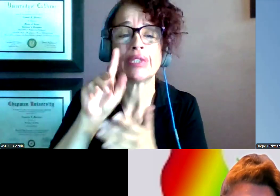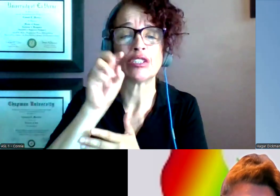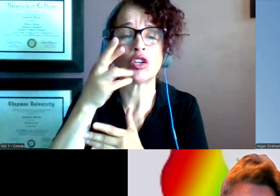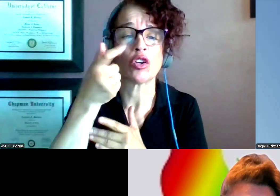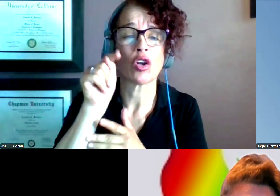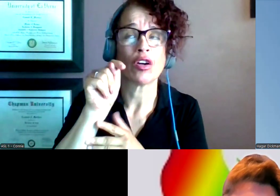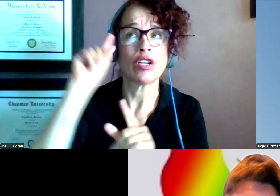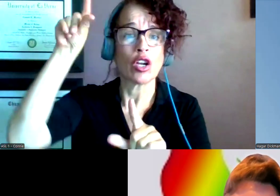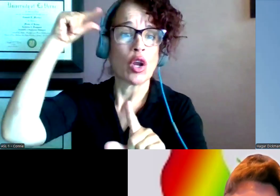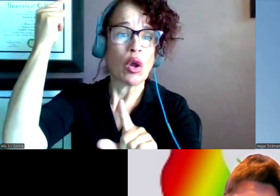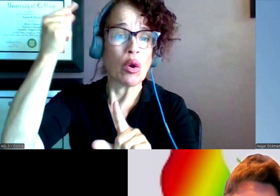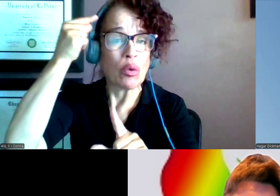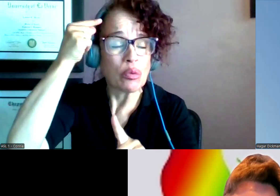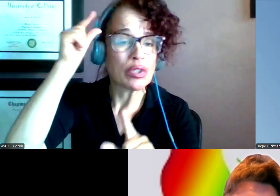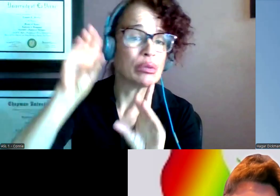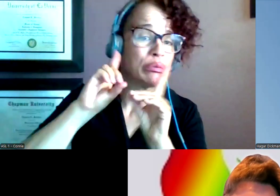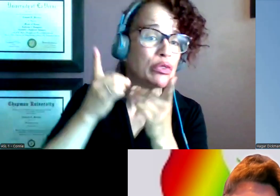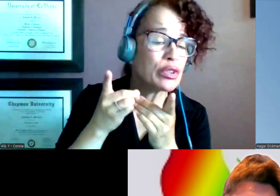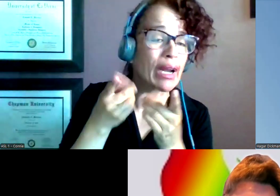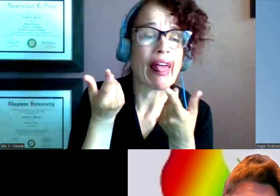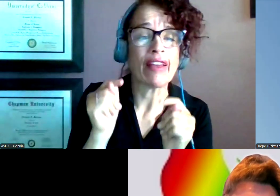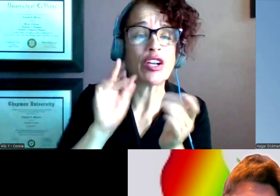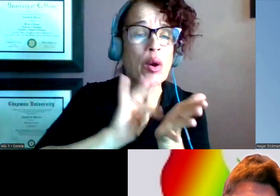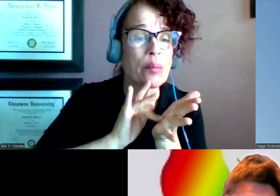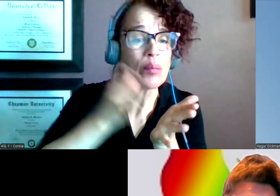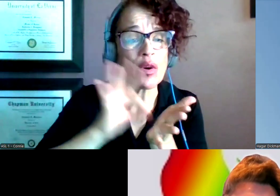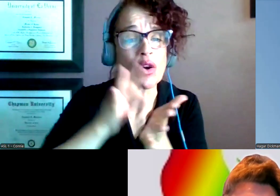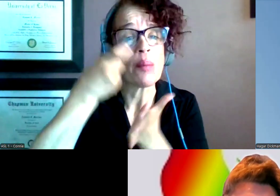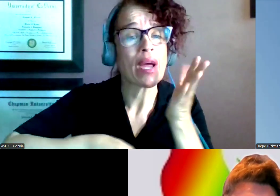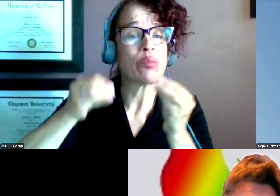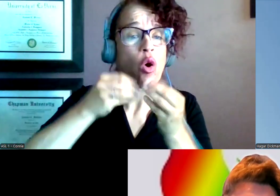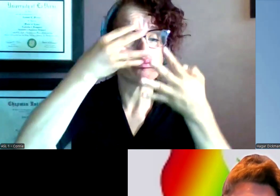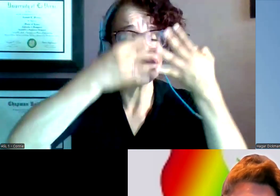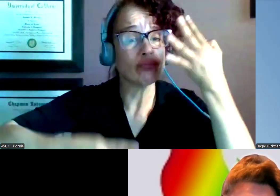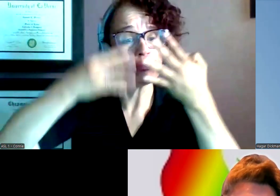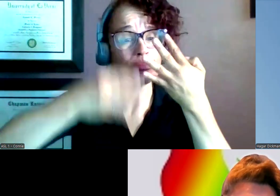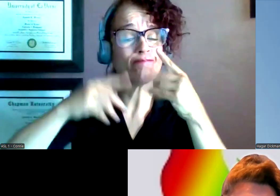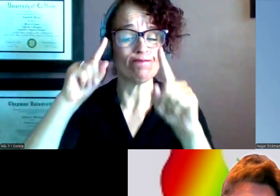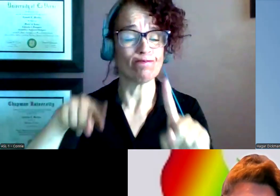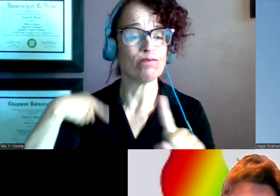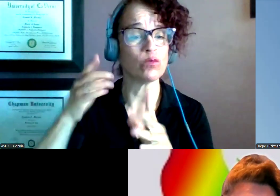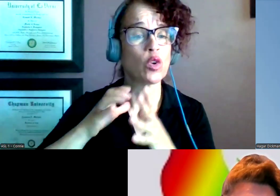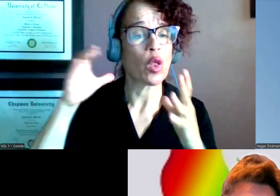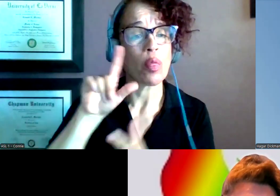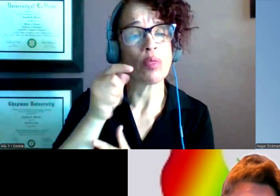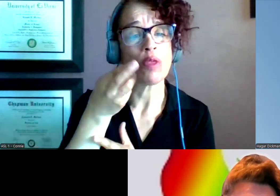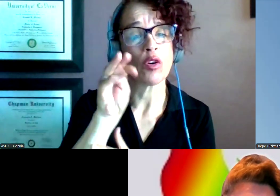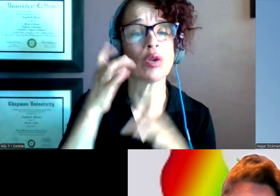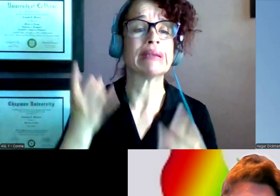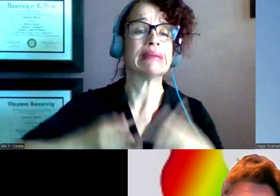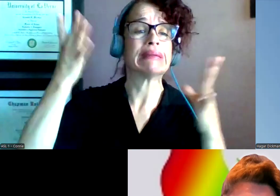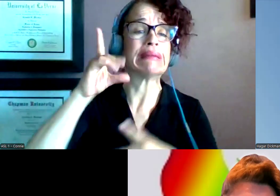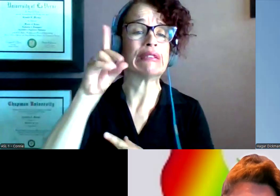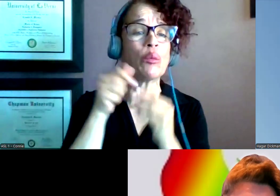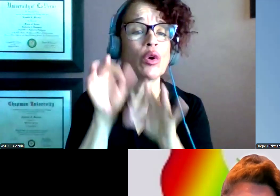federal government for racist and cruel deportation efforts, Medicaid cuts, and more. In the period of great turmoil and instability, it's even